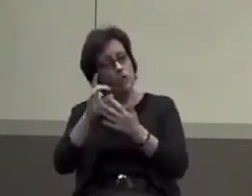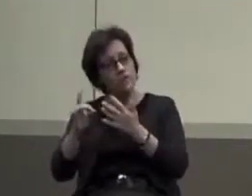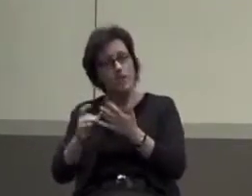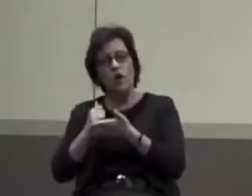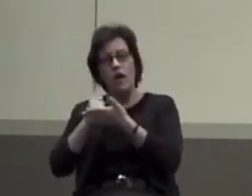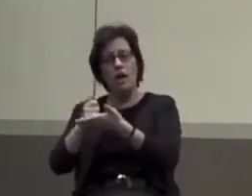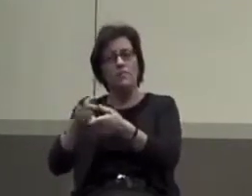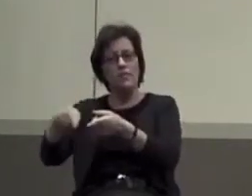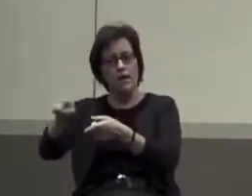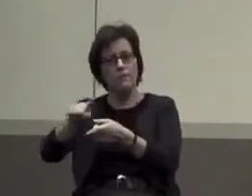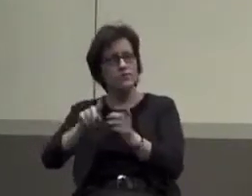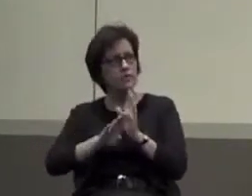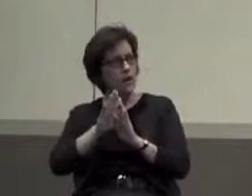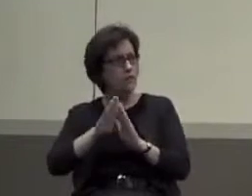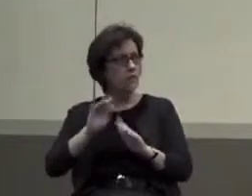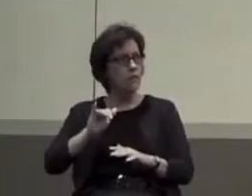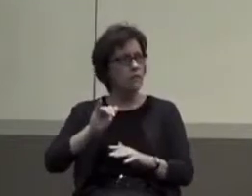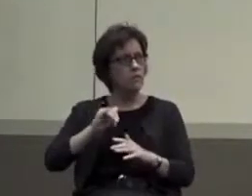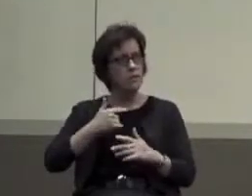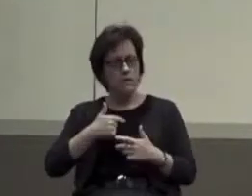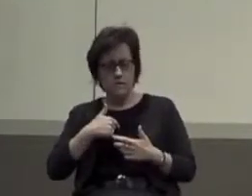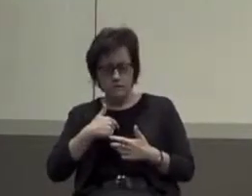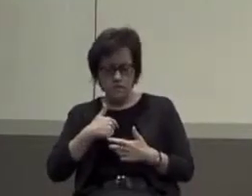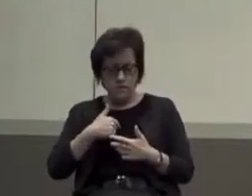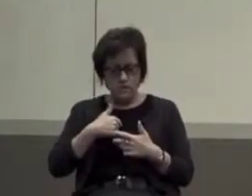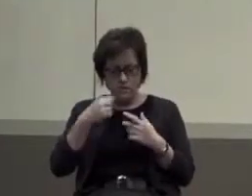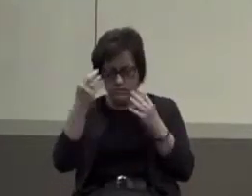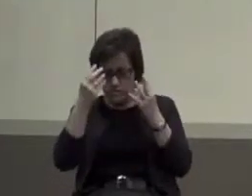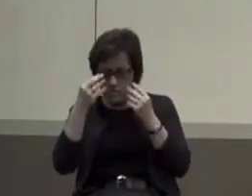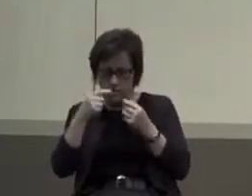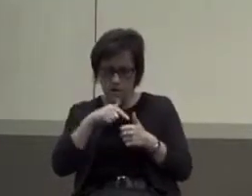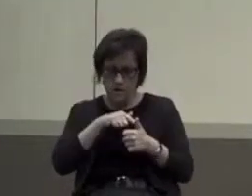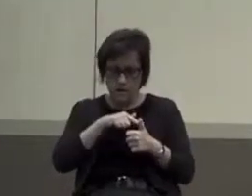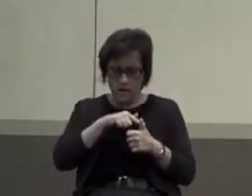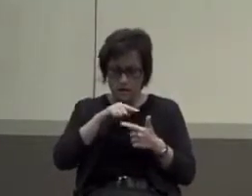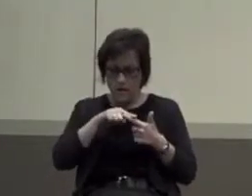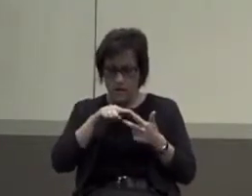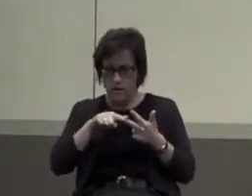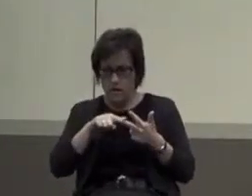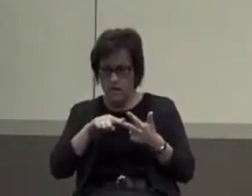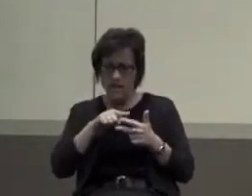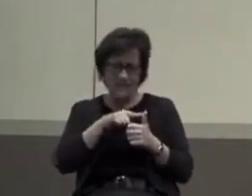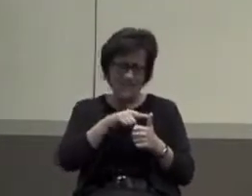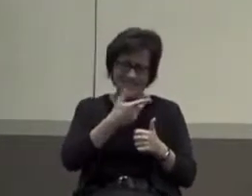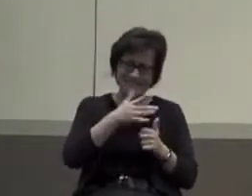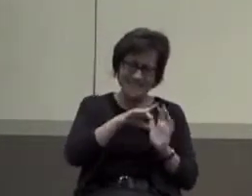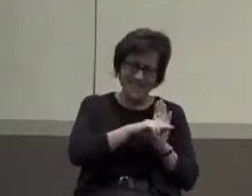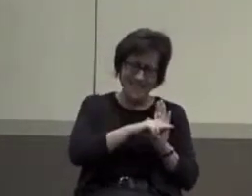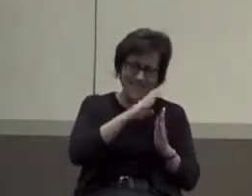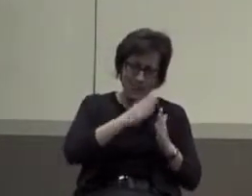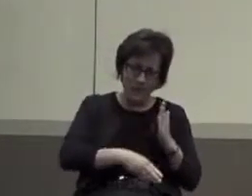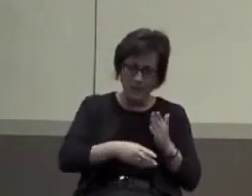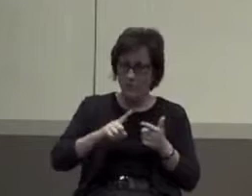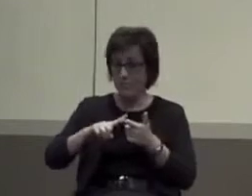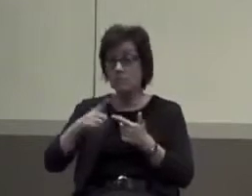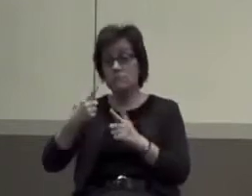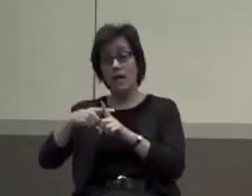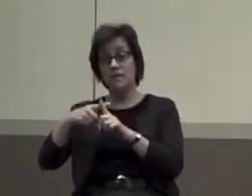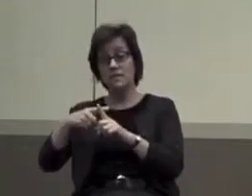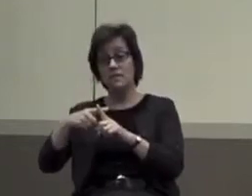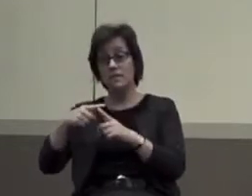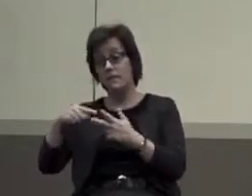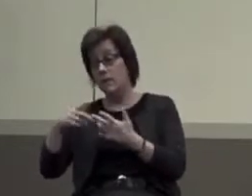internal, all right, here are my choices. This is going to have a negative outcome. This one's going to have a positive outcome. Which one should I